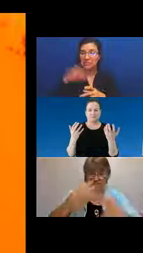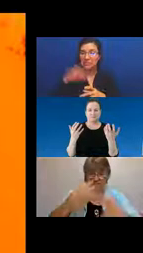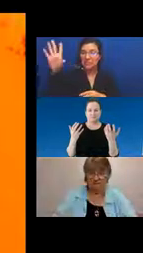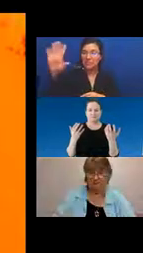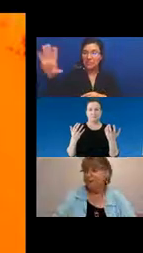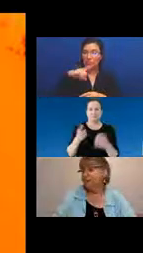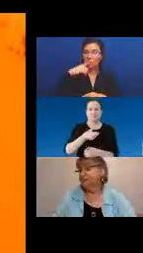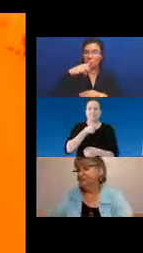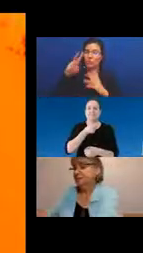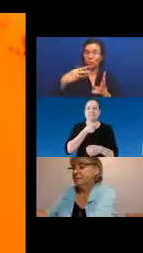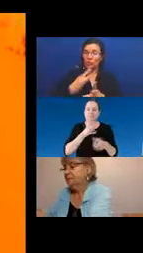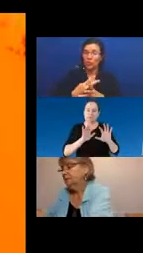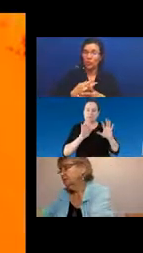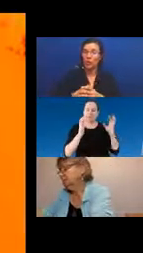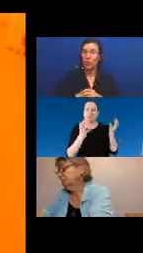world.